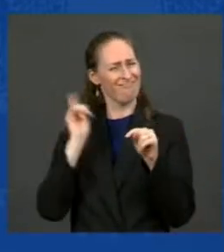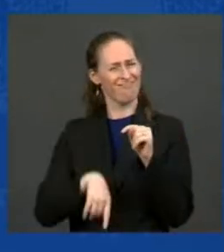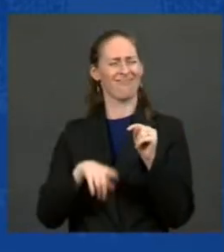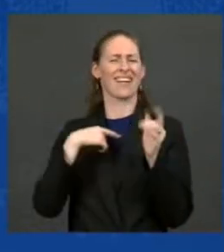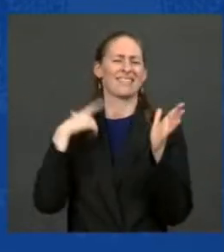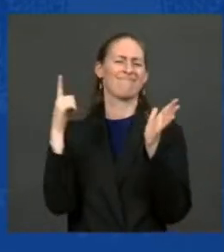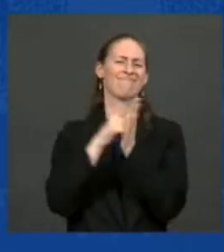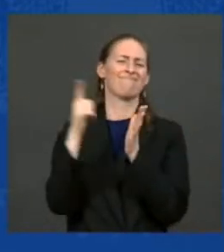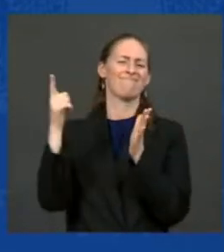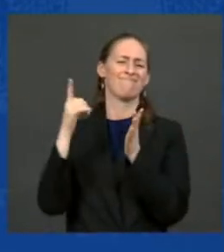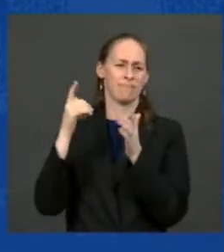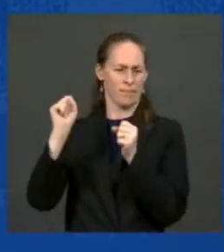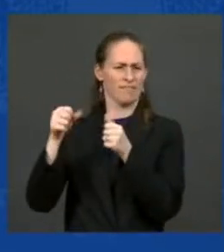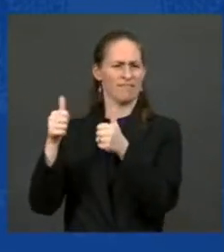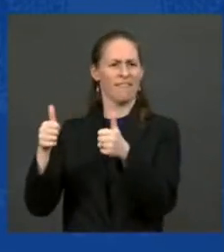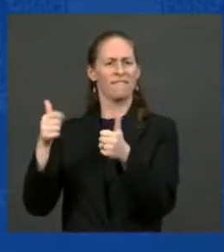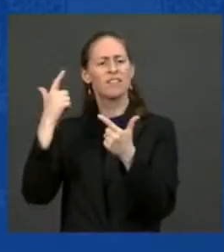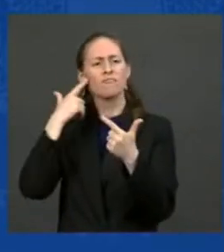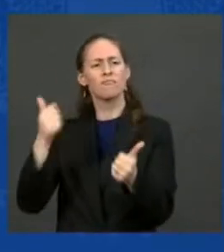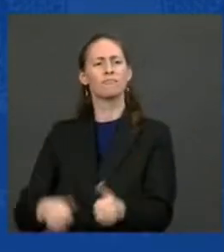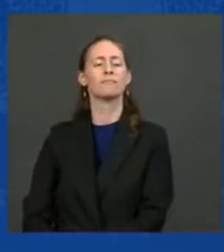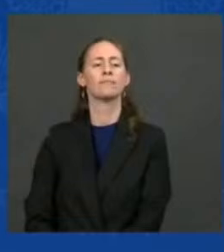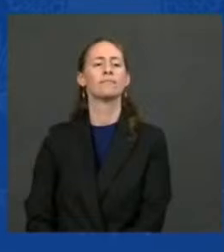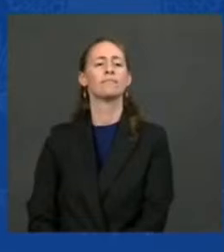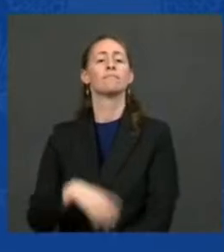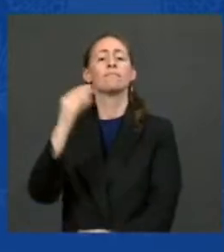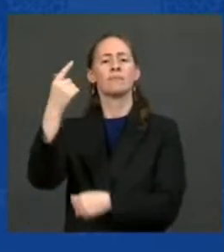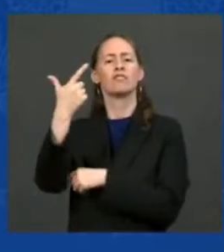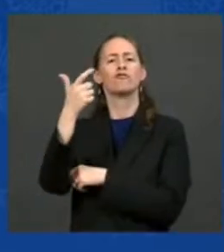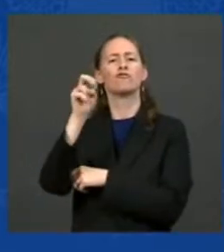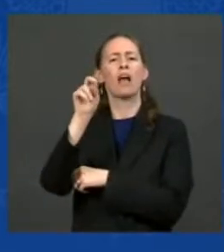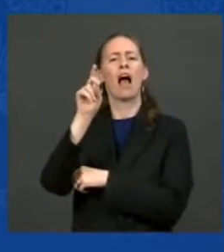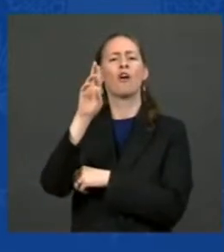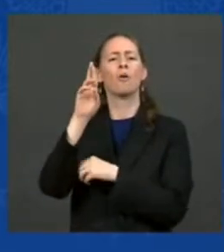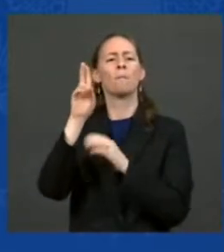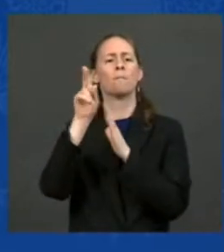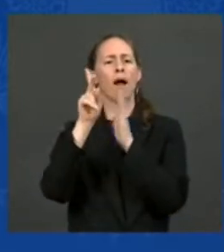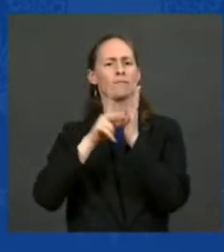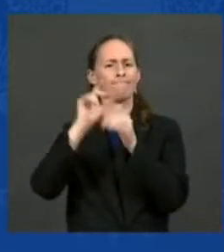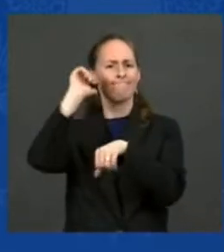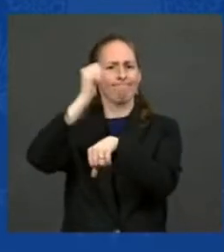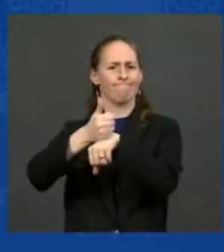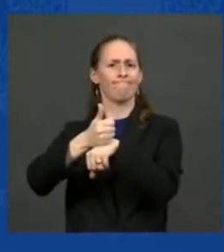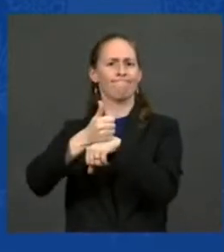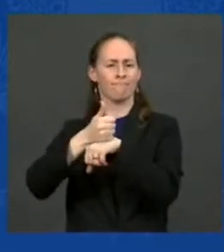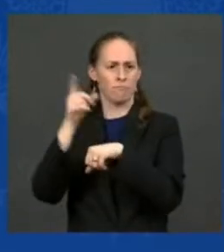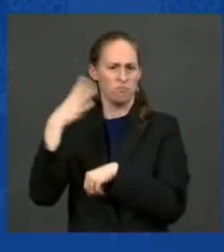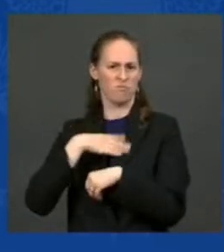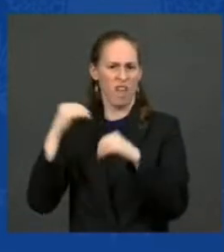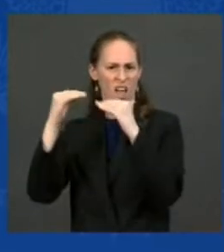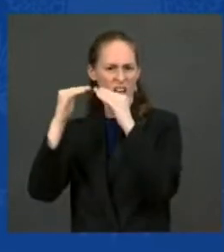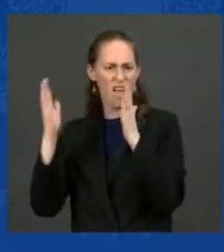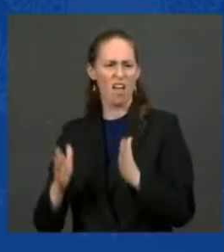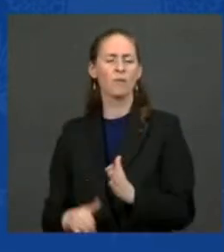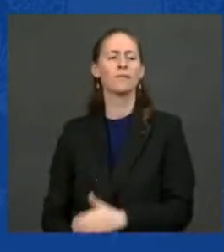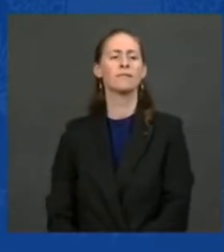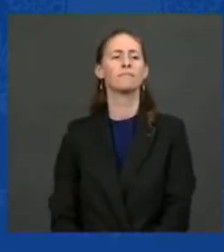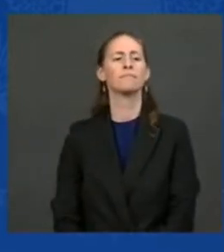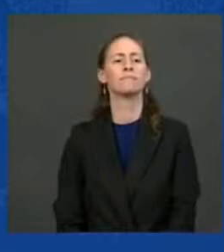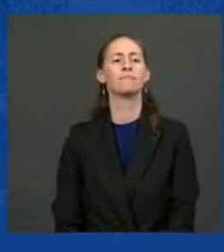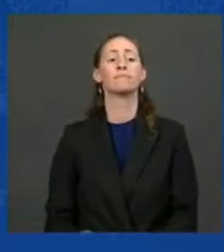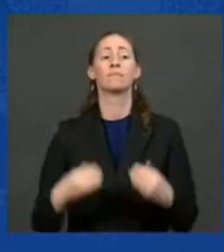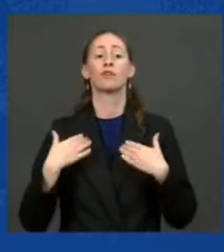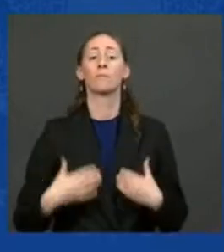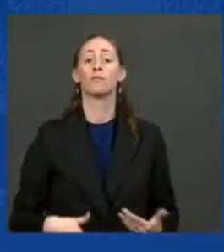establishing the White House Gender Policy Council, demonstrating that our commitment to human rights begins at home, is among the